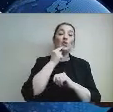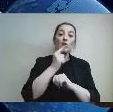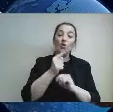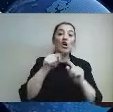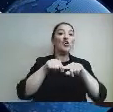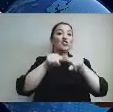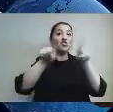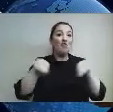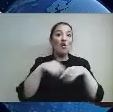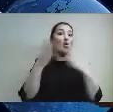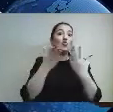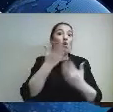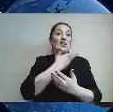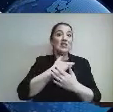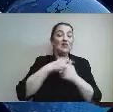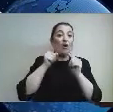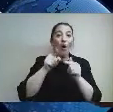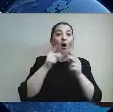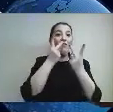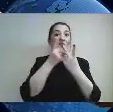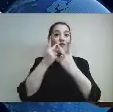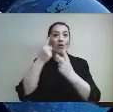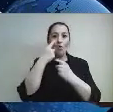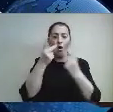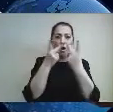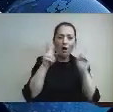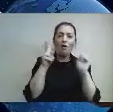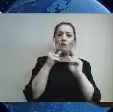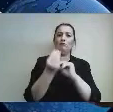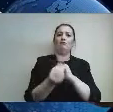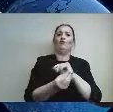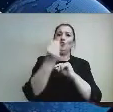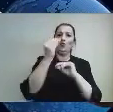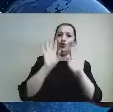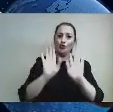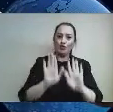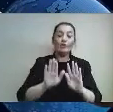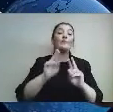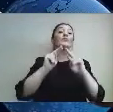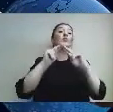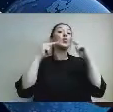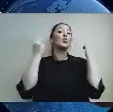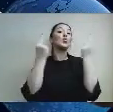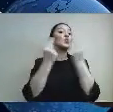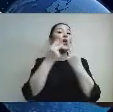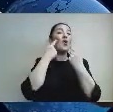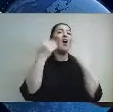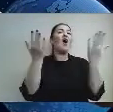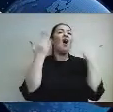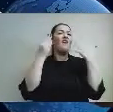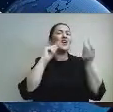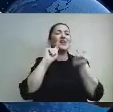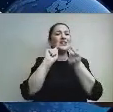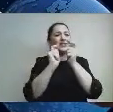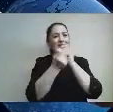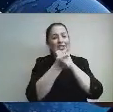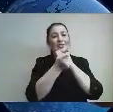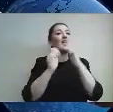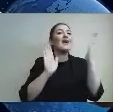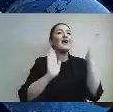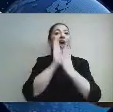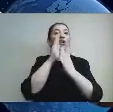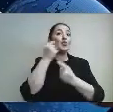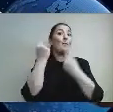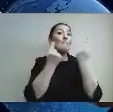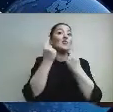when I visited in according. So here you say there is this social entrepreneurship